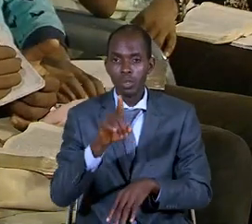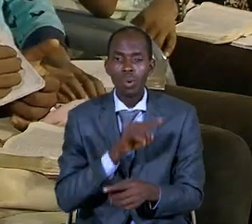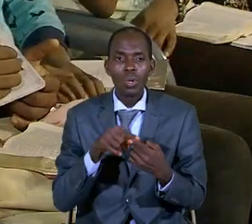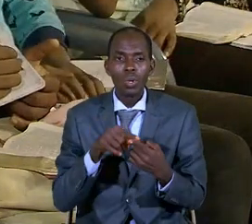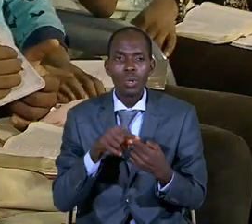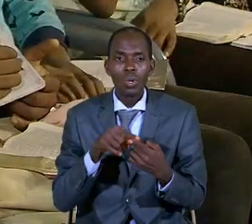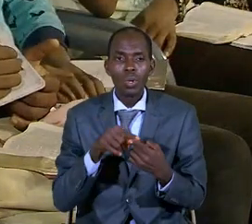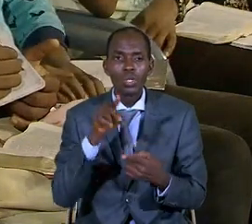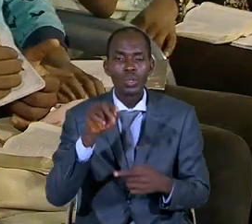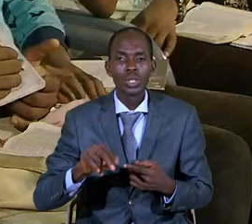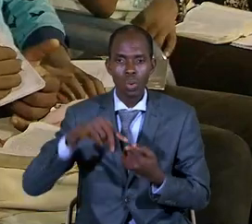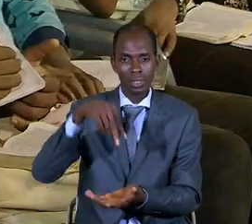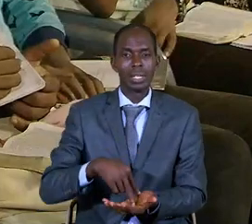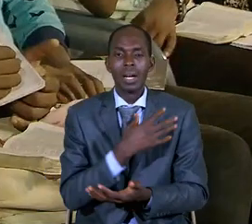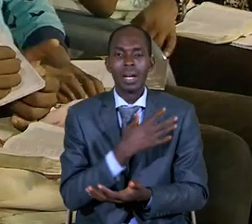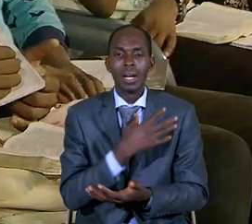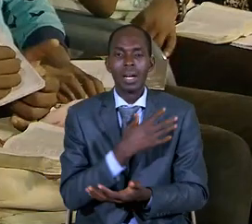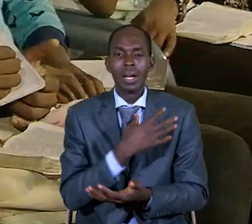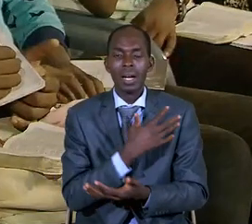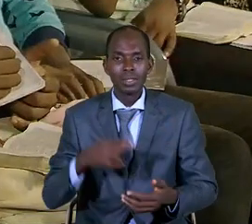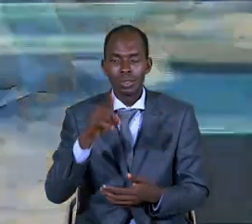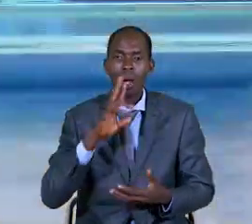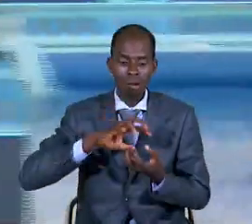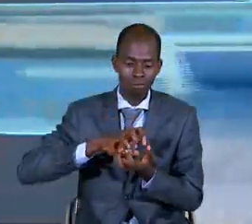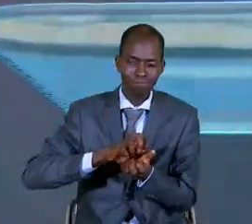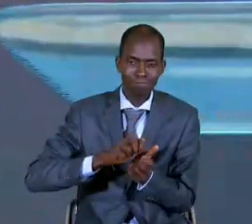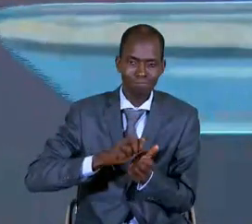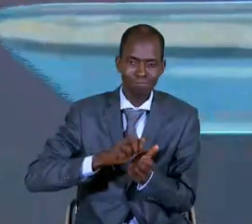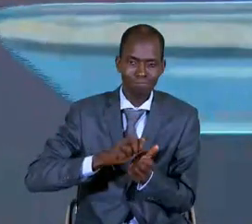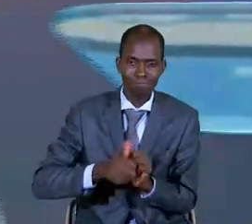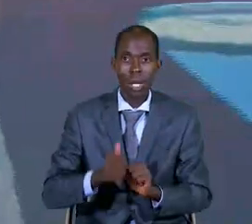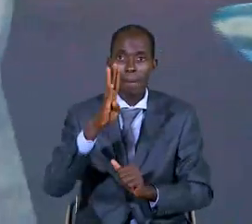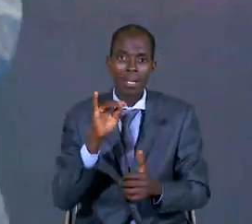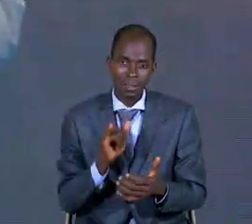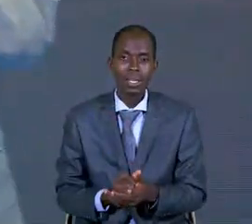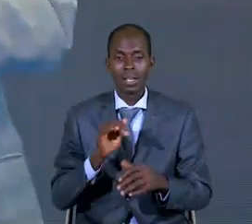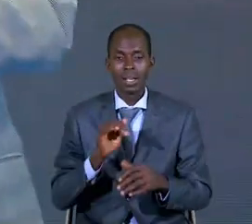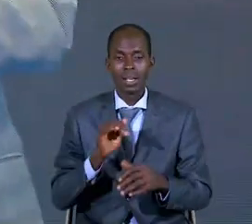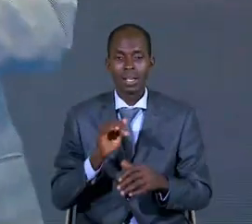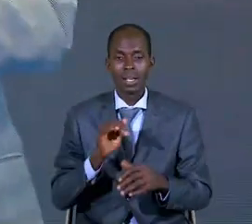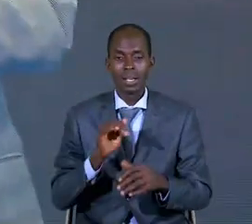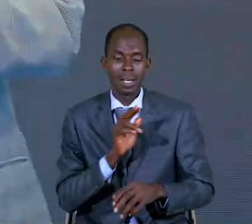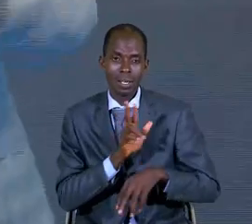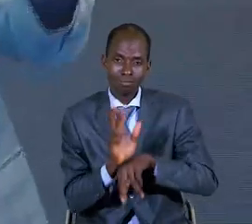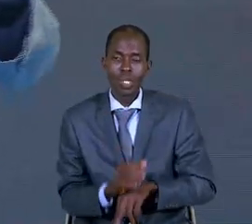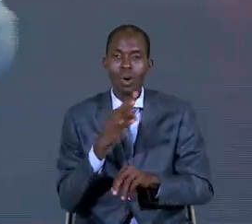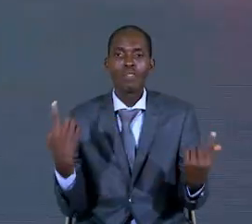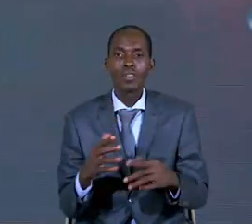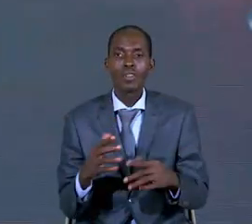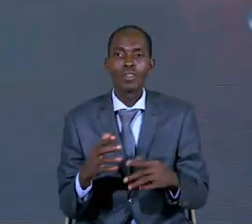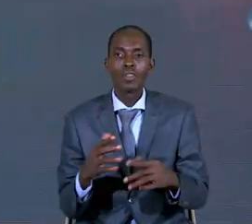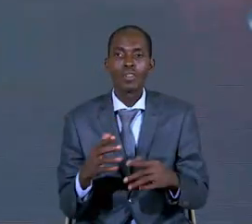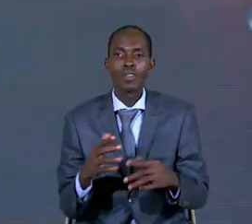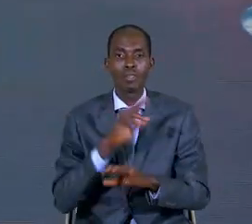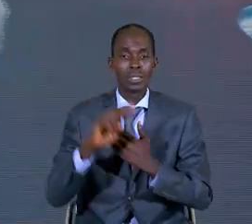to stand and you were crushed by that habit of sinfulness. Anybody